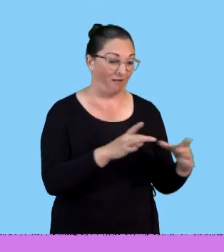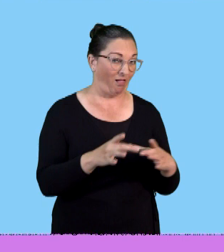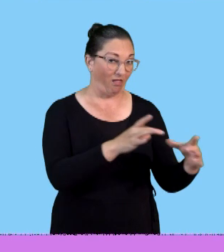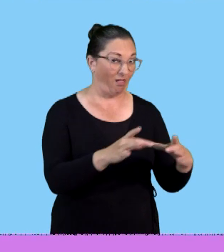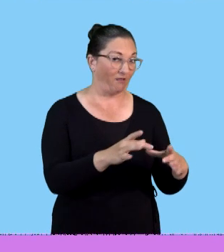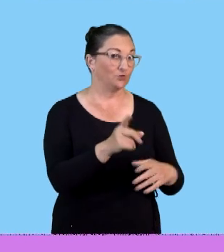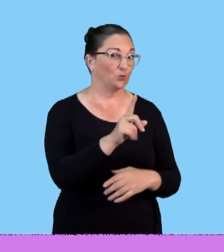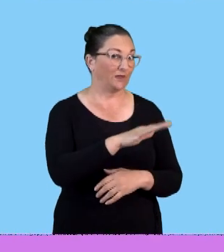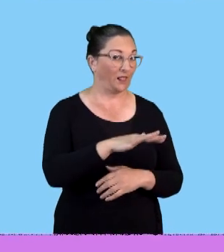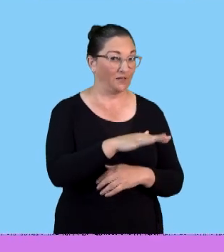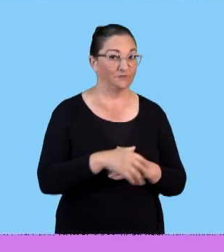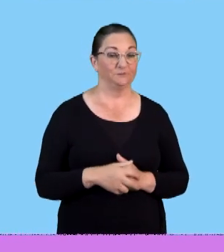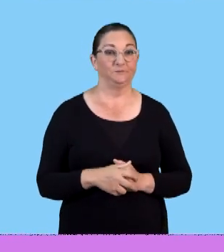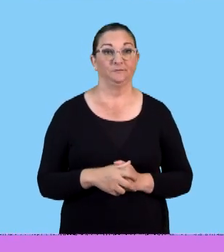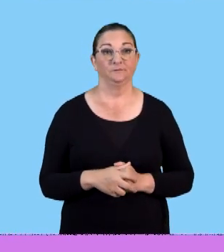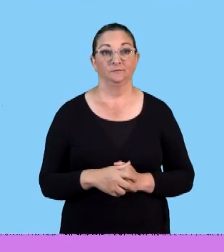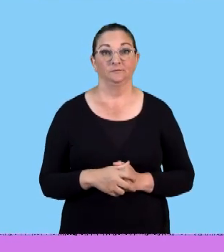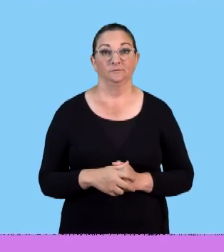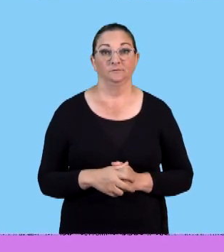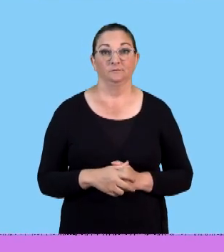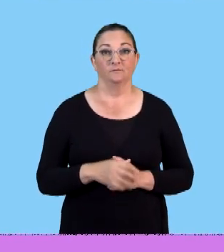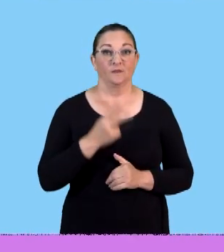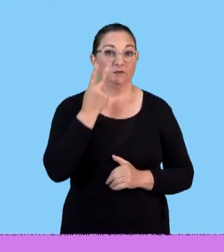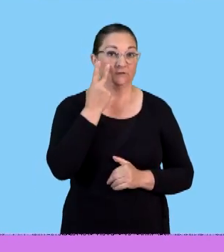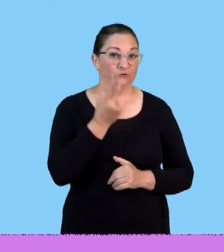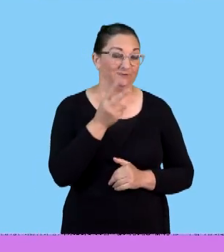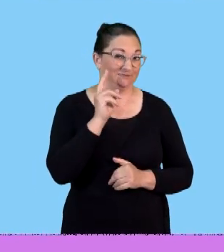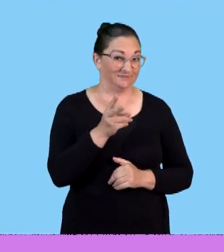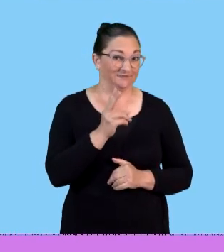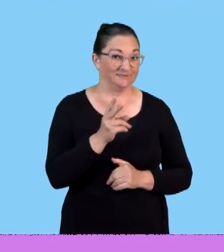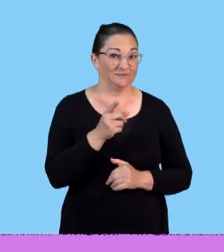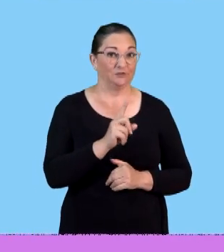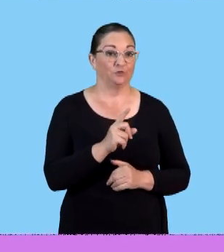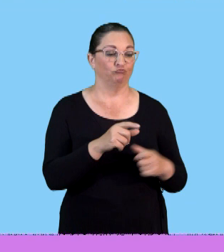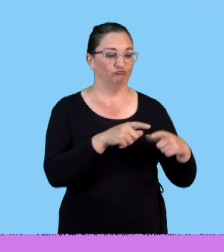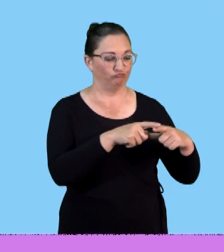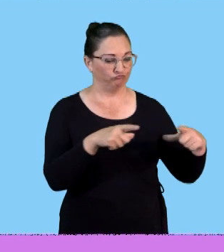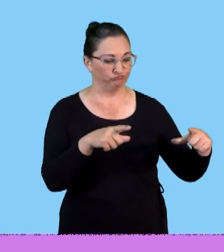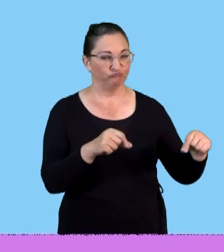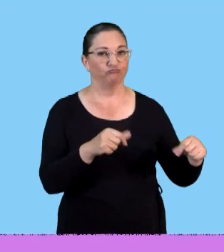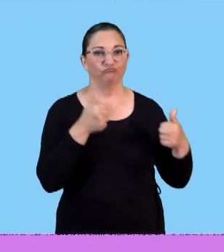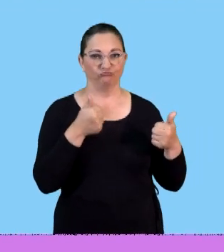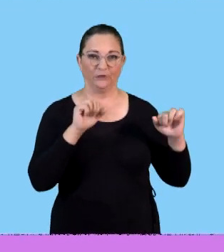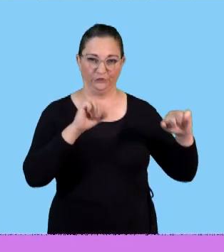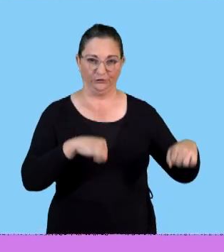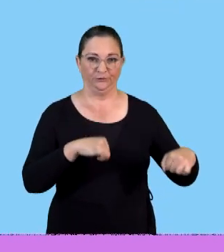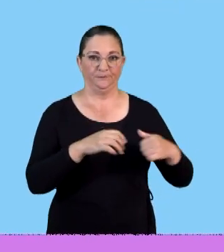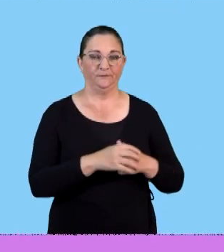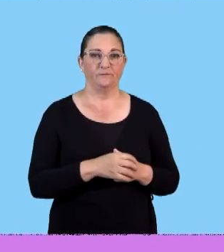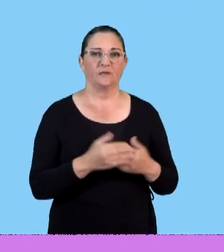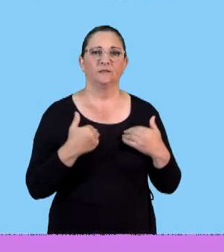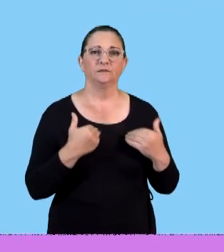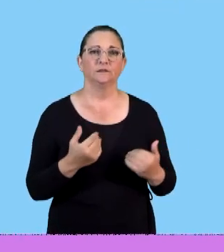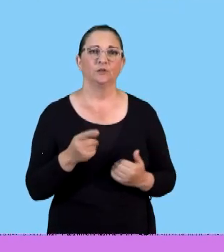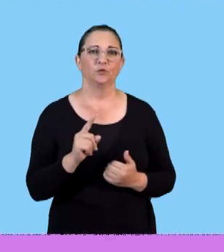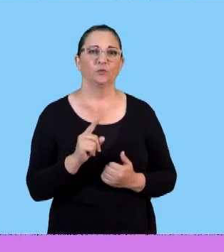by tiles. Okay, so looking at this again, it's a rectangle, we agree. So I'll start